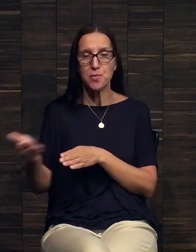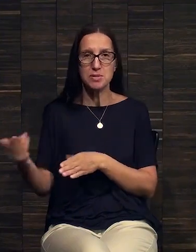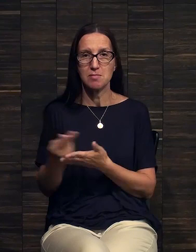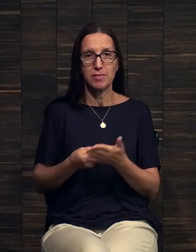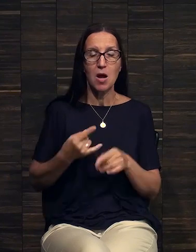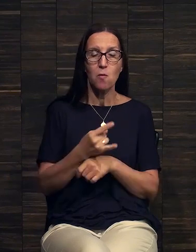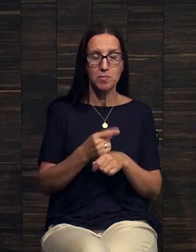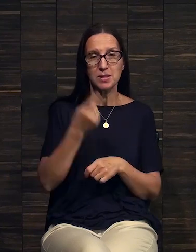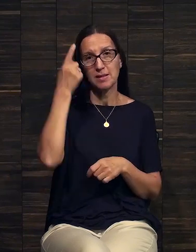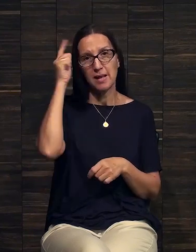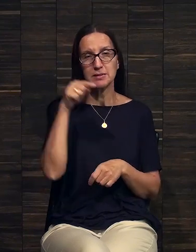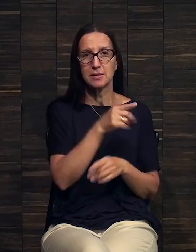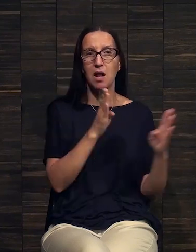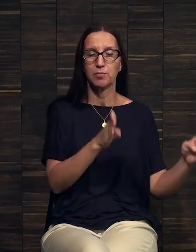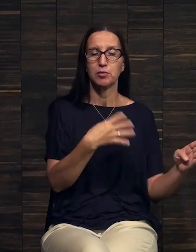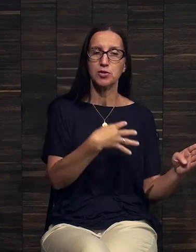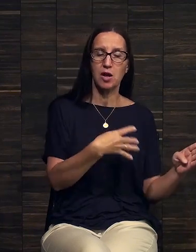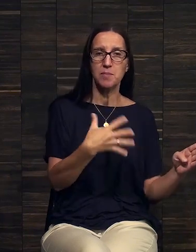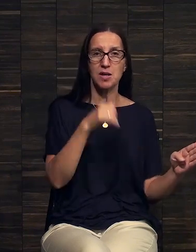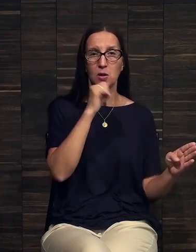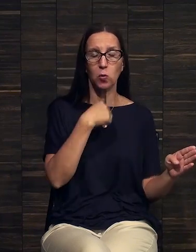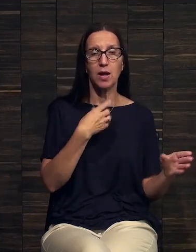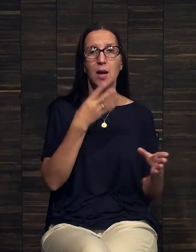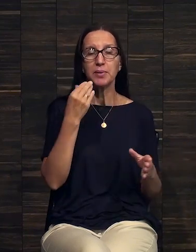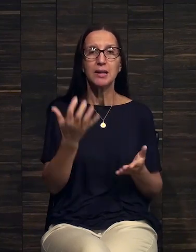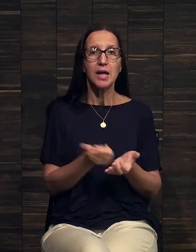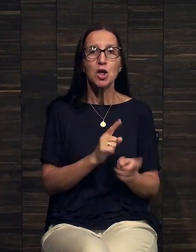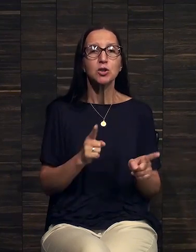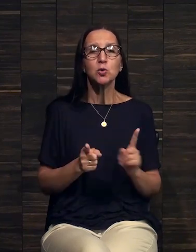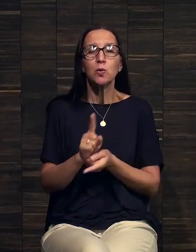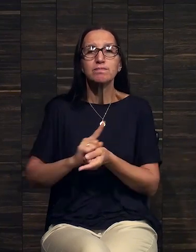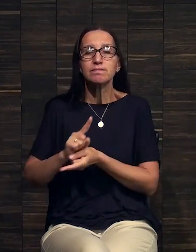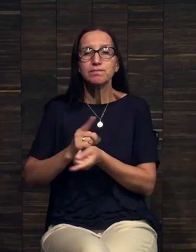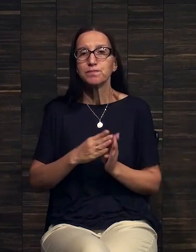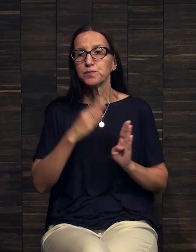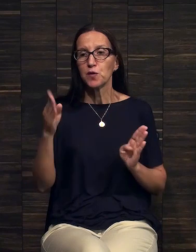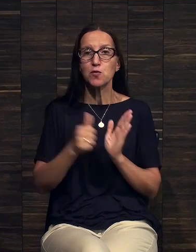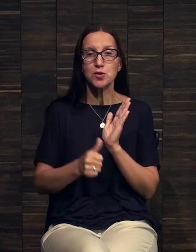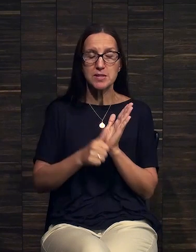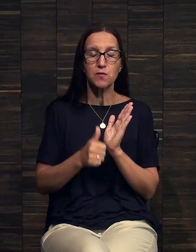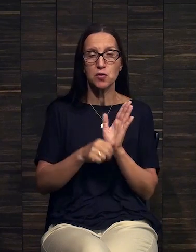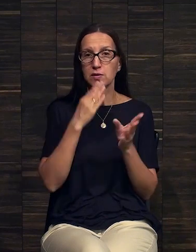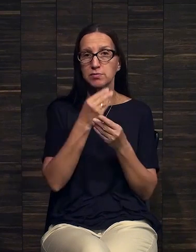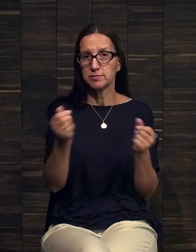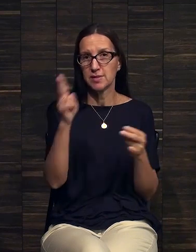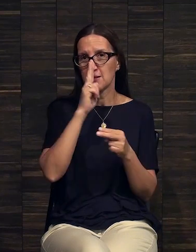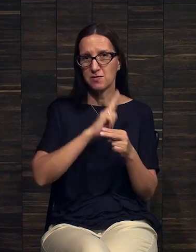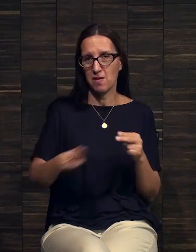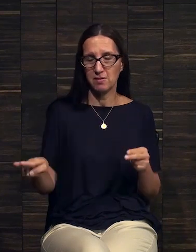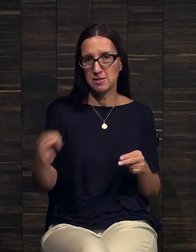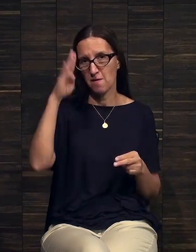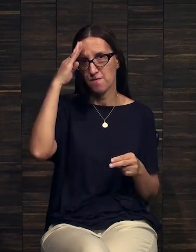image. Once I was going through the later comics, I saw the